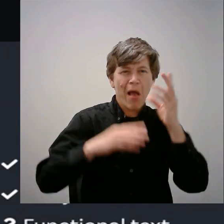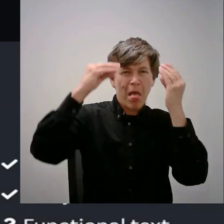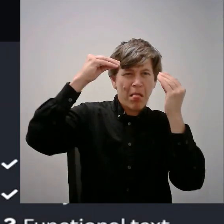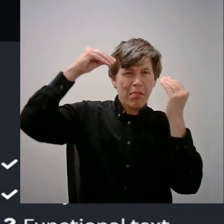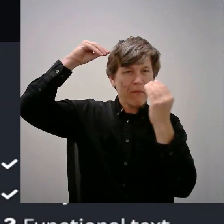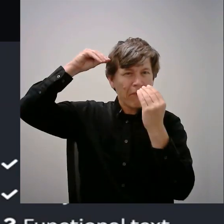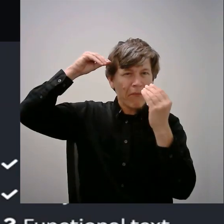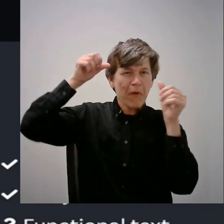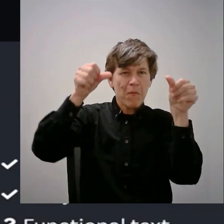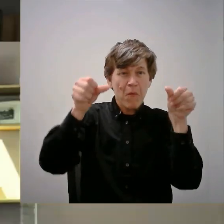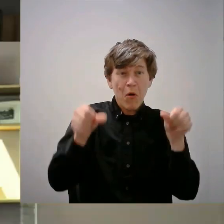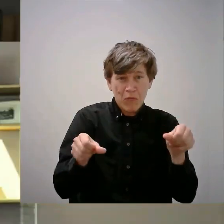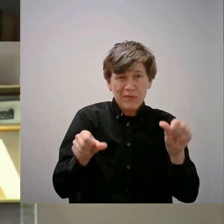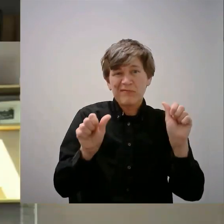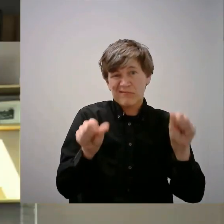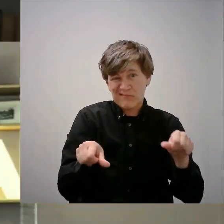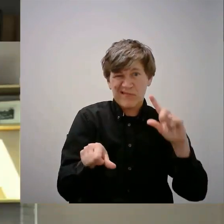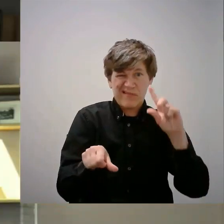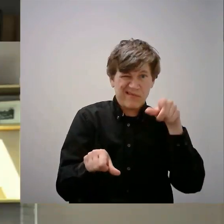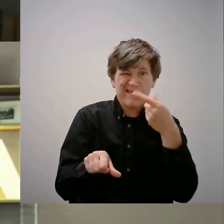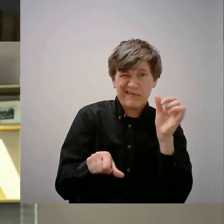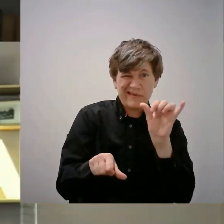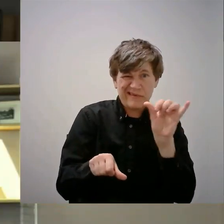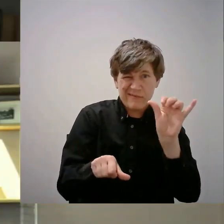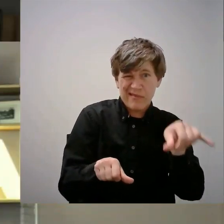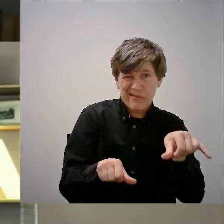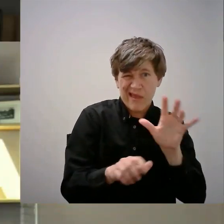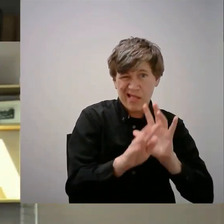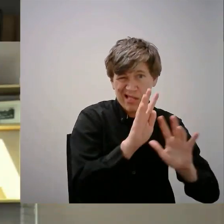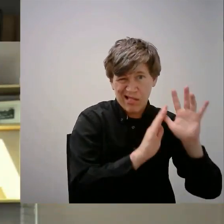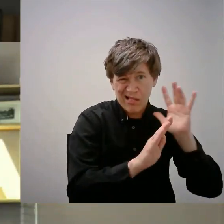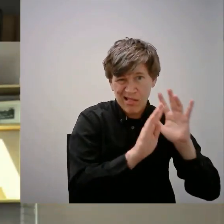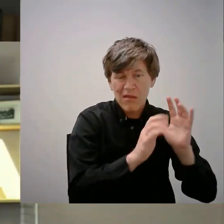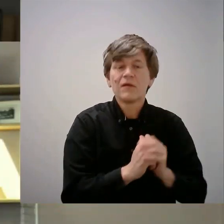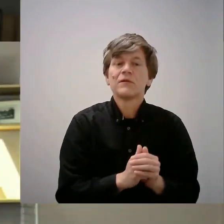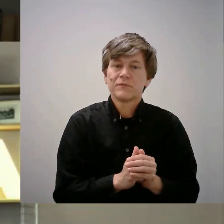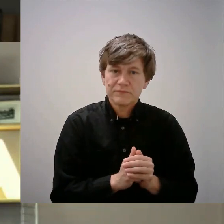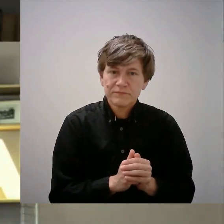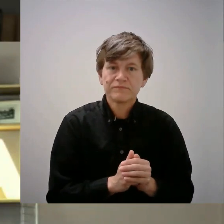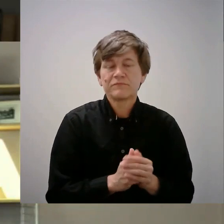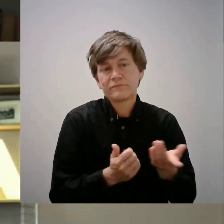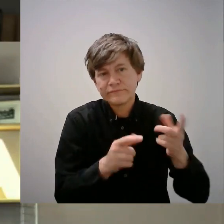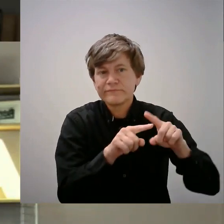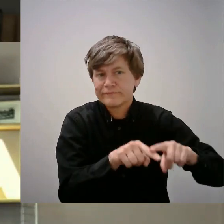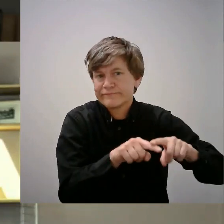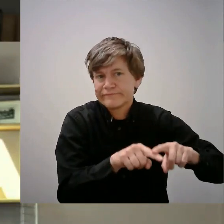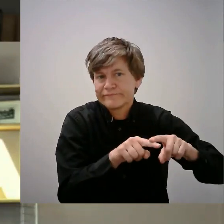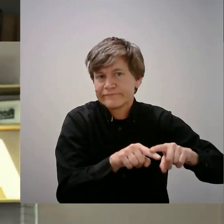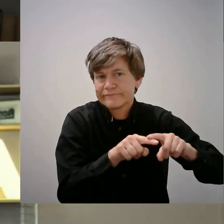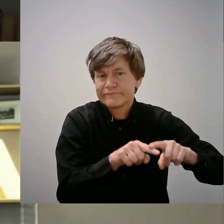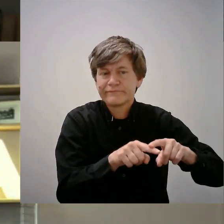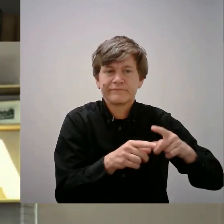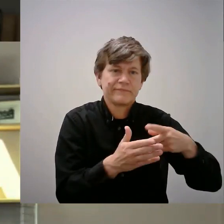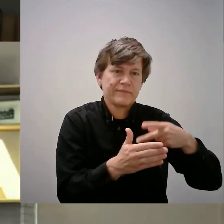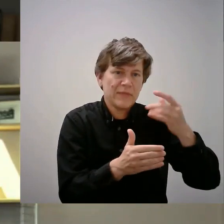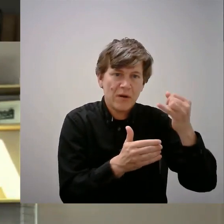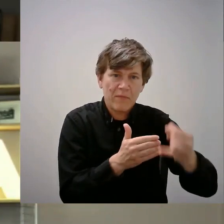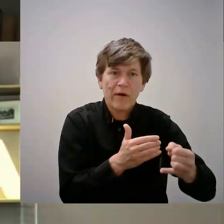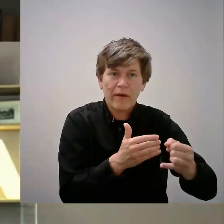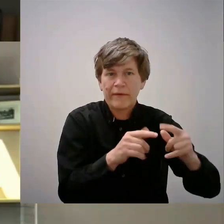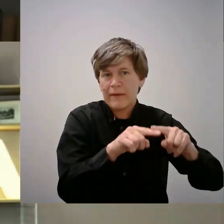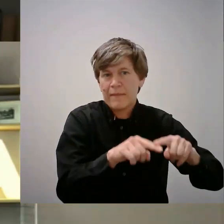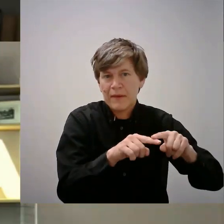well, but they could, depending on the typeface. I'm saying so many times depending on the typeface in these videos that you